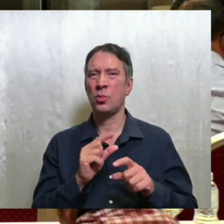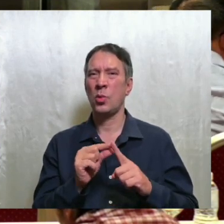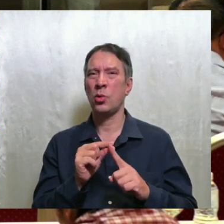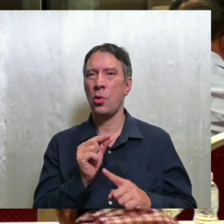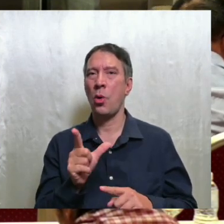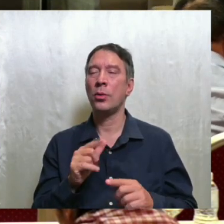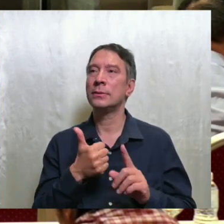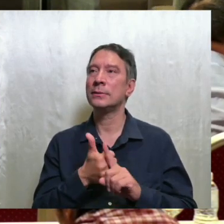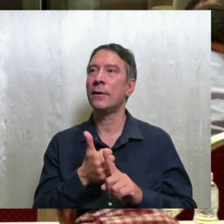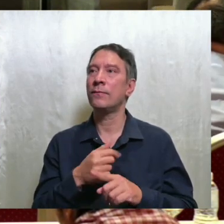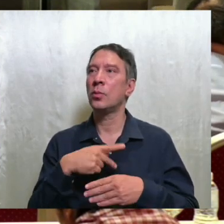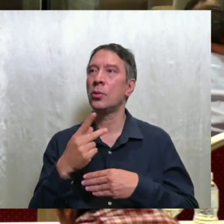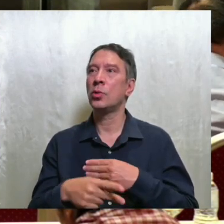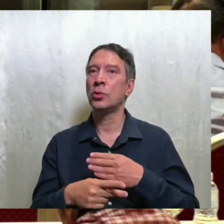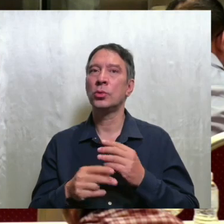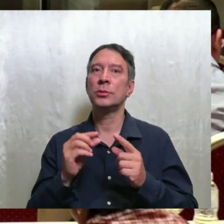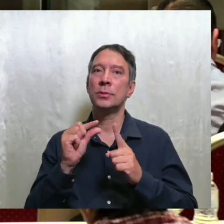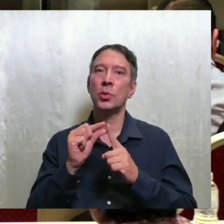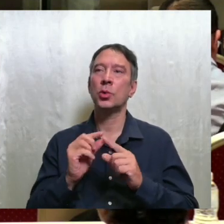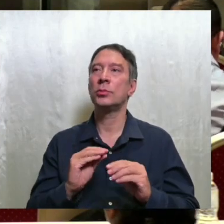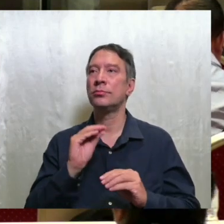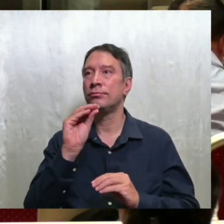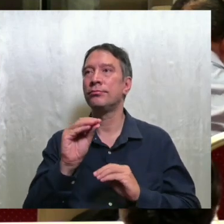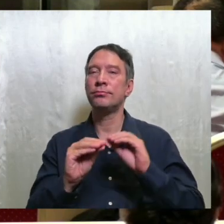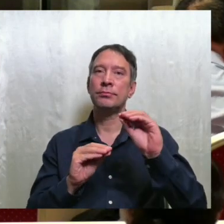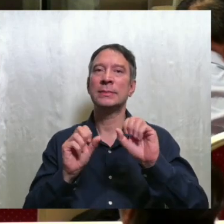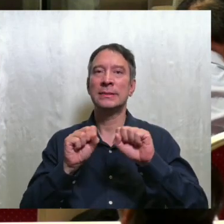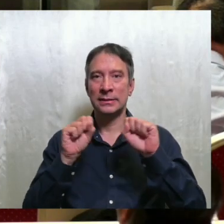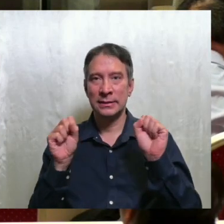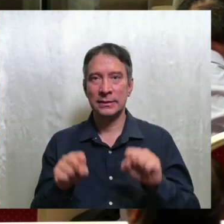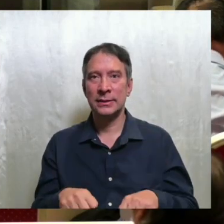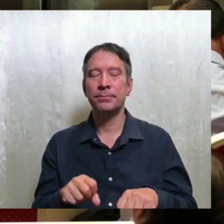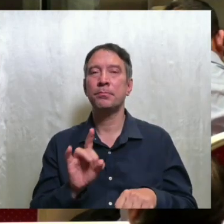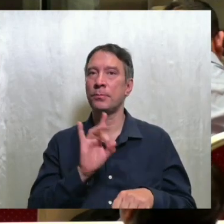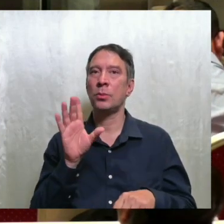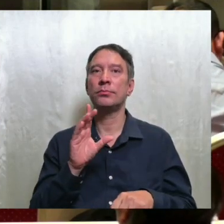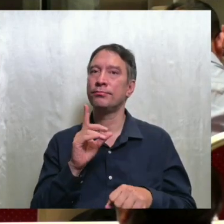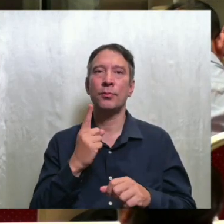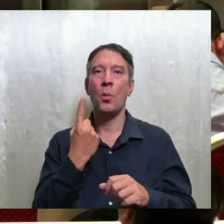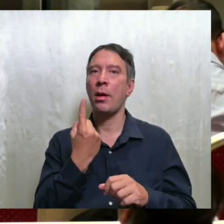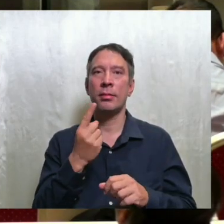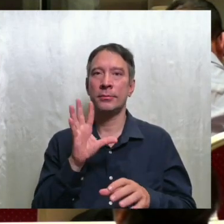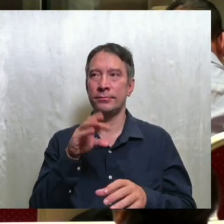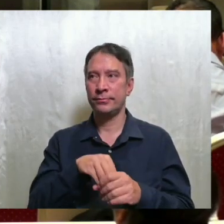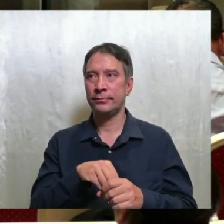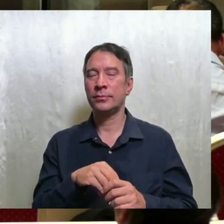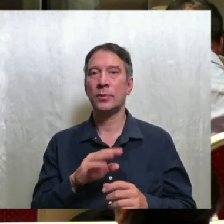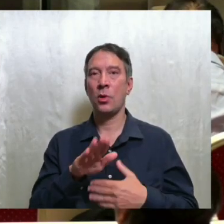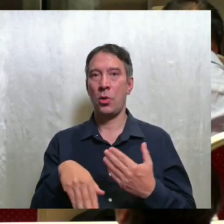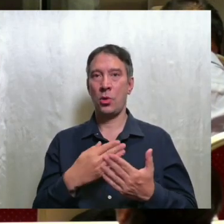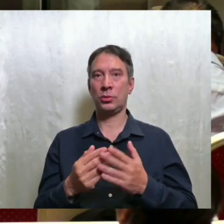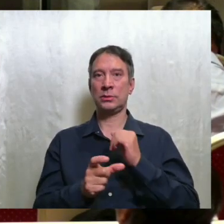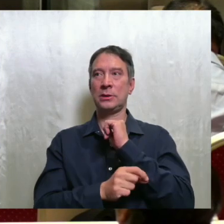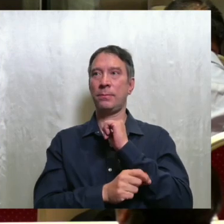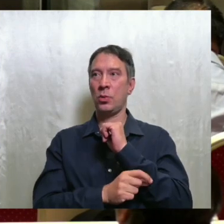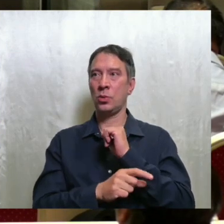management systems across Singapore and India, so low and high resource settings, benefiting over 2,000 users